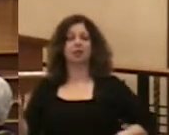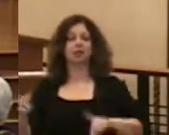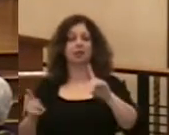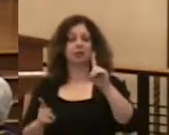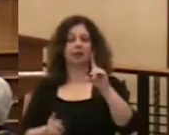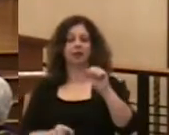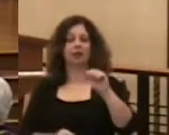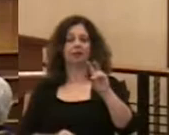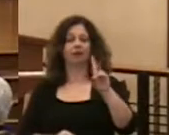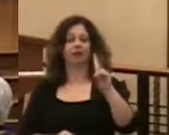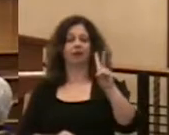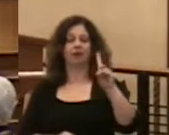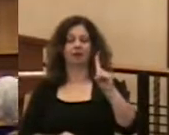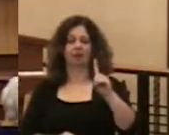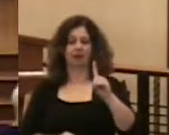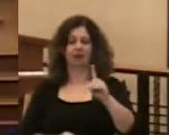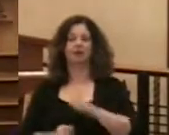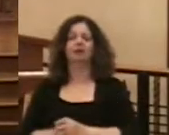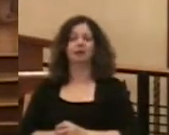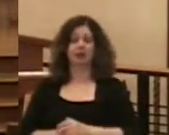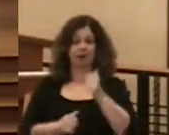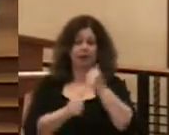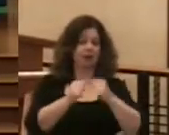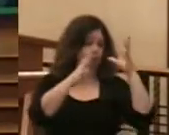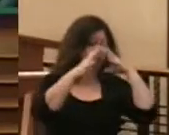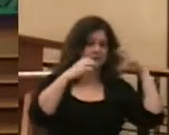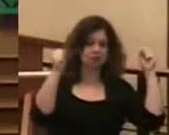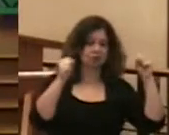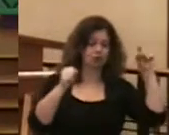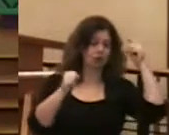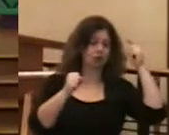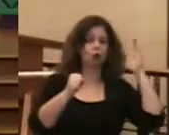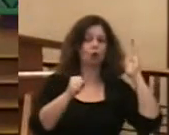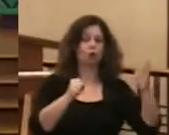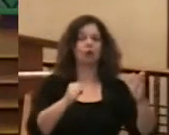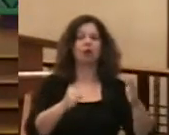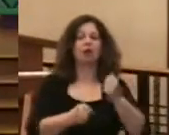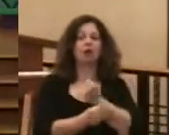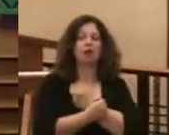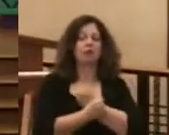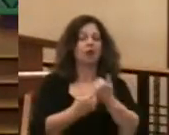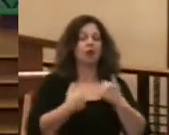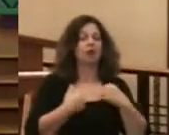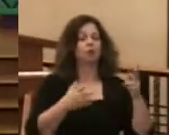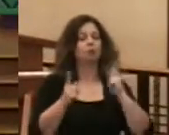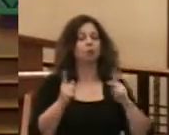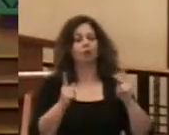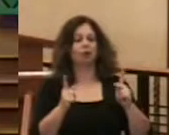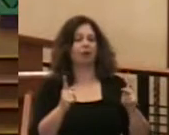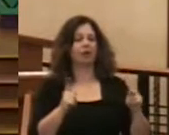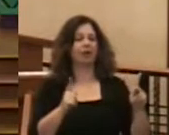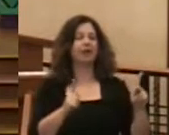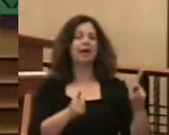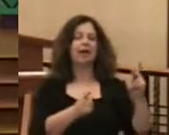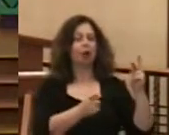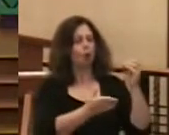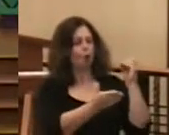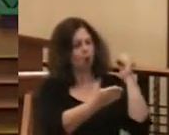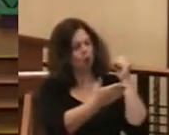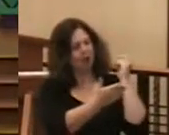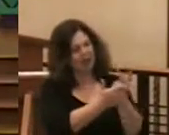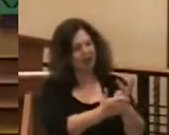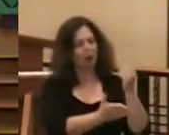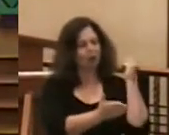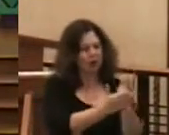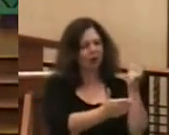Any president or governor in our day would love to have the name recognition and the public approval of King